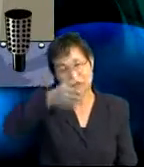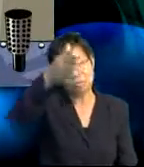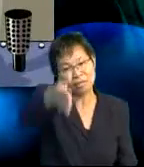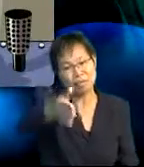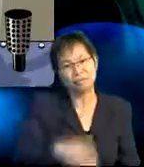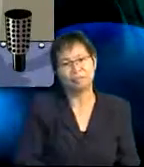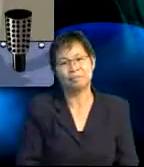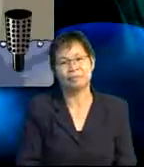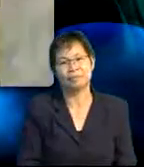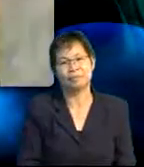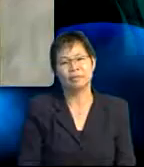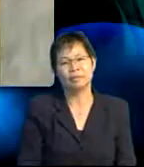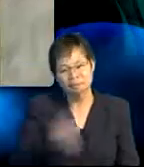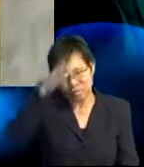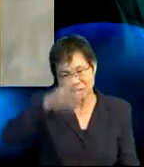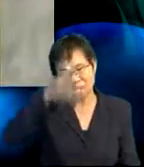Grandfather.